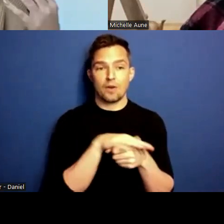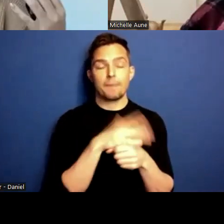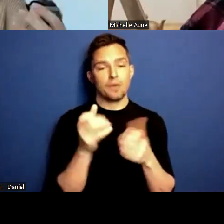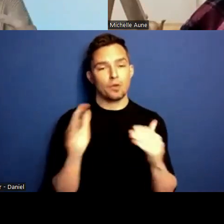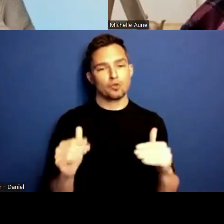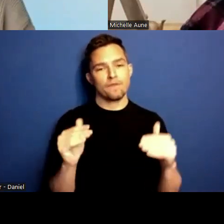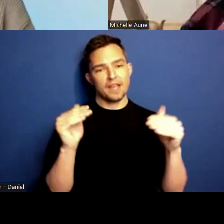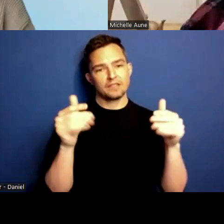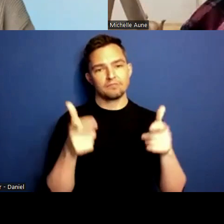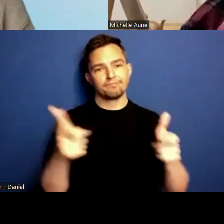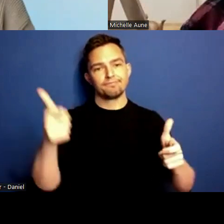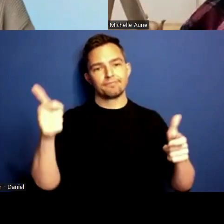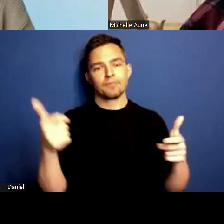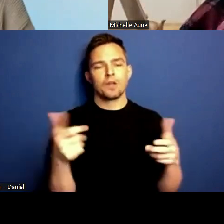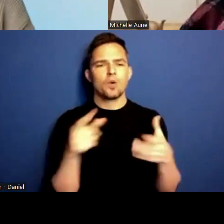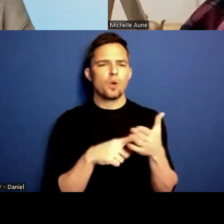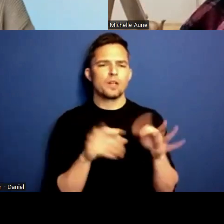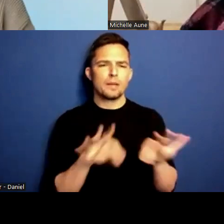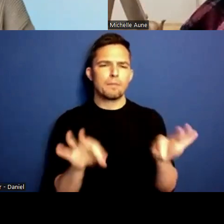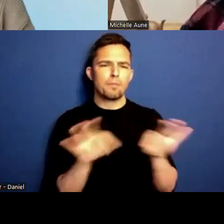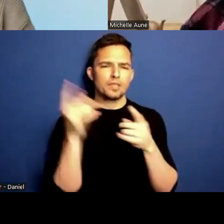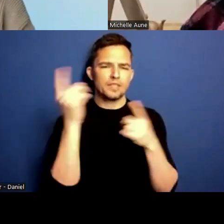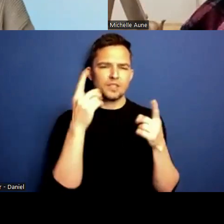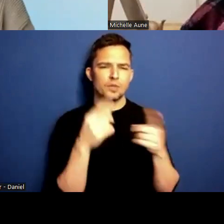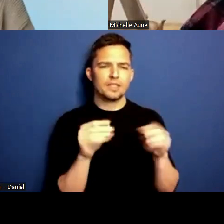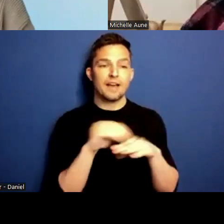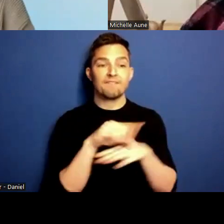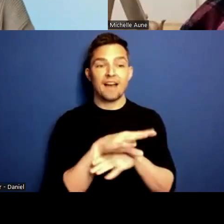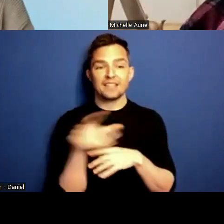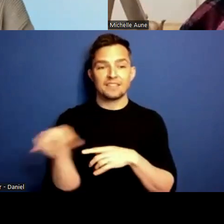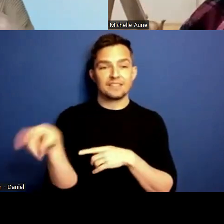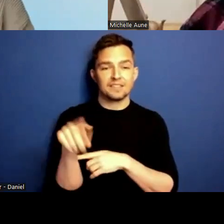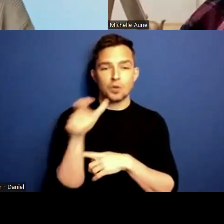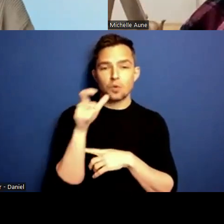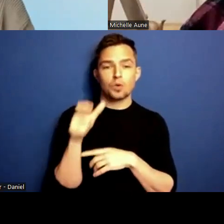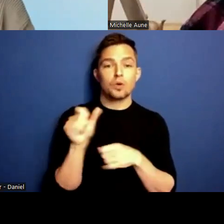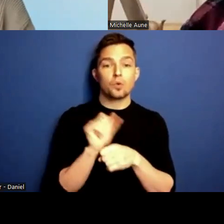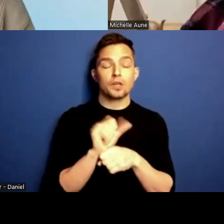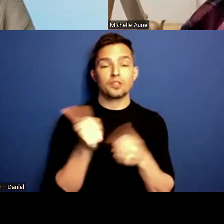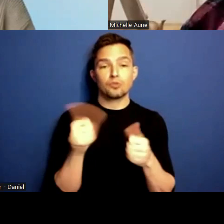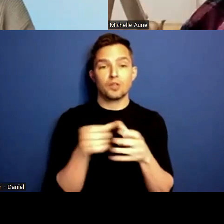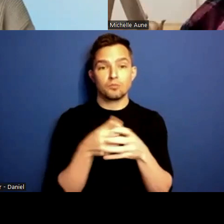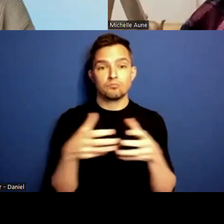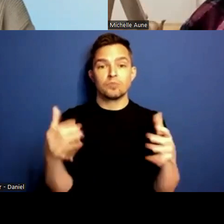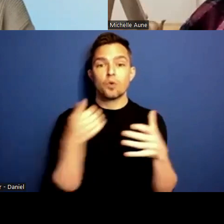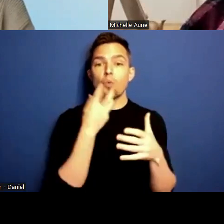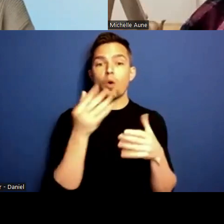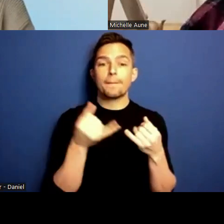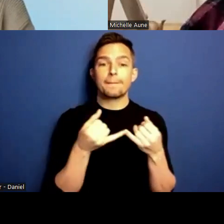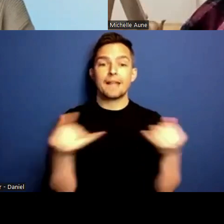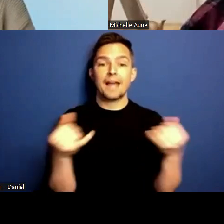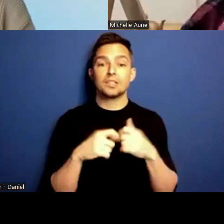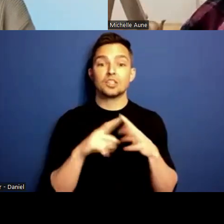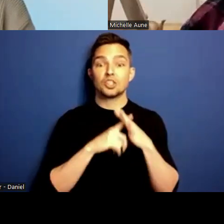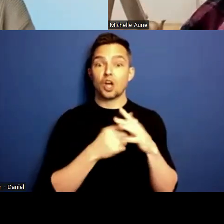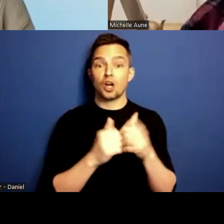most important considerations or advice you could provide those with that are either working to get a warm line up and running in their